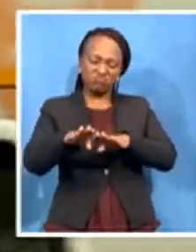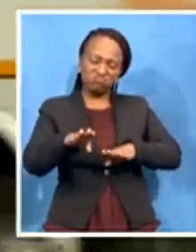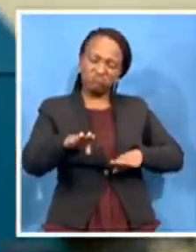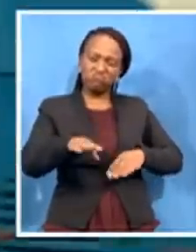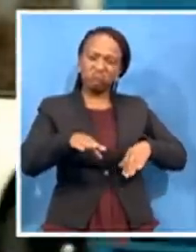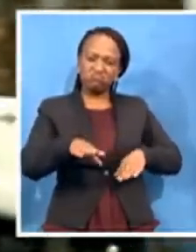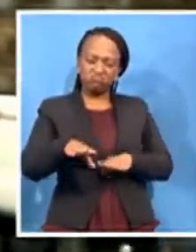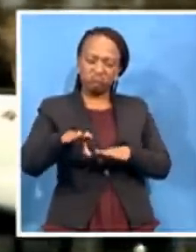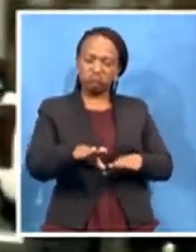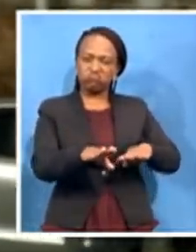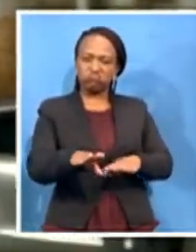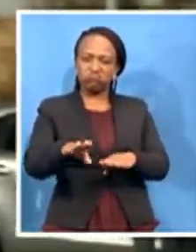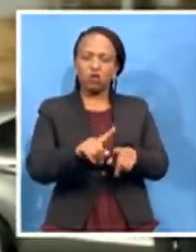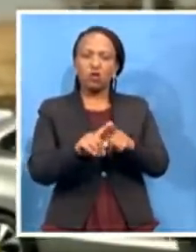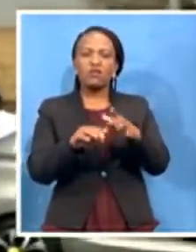Windberg